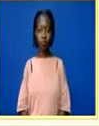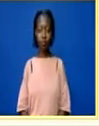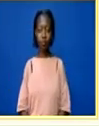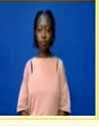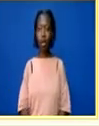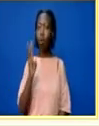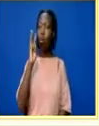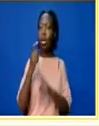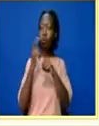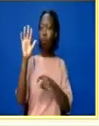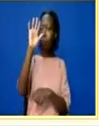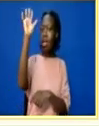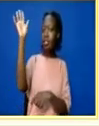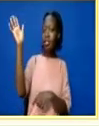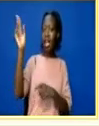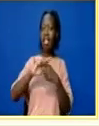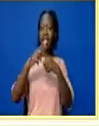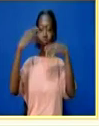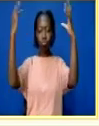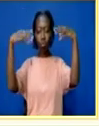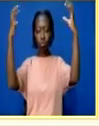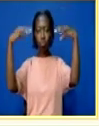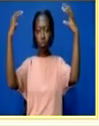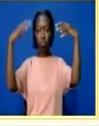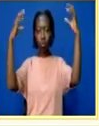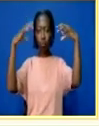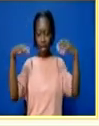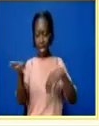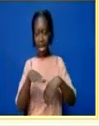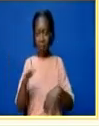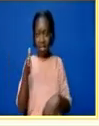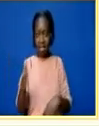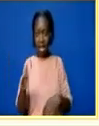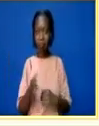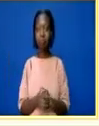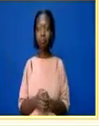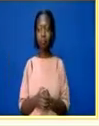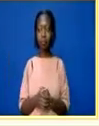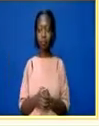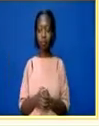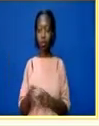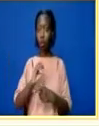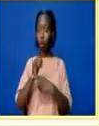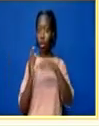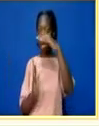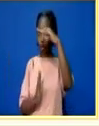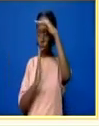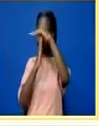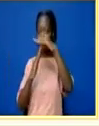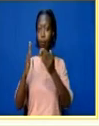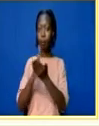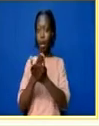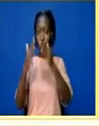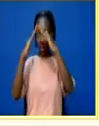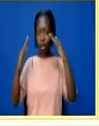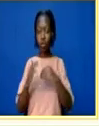Water comes from the sky and hits the ground. Okay. Or the roof. From the ground? Yes. Okay. Yes. Mm-hmm. From